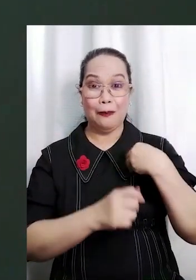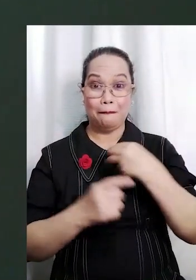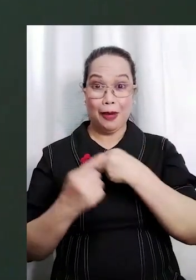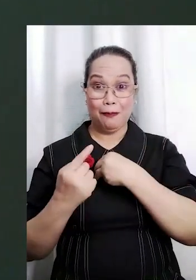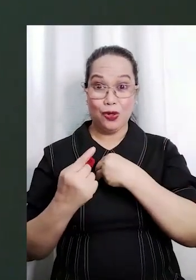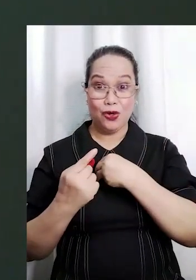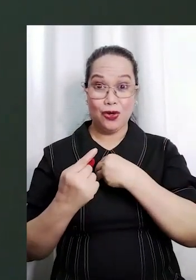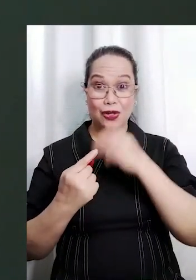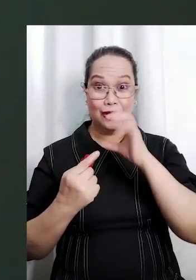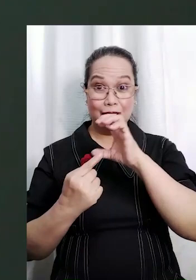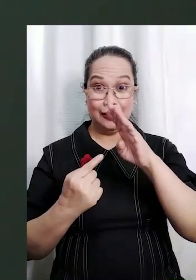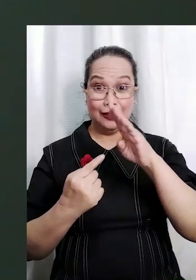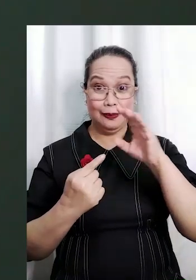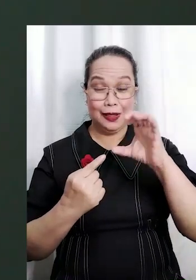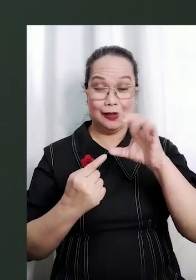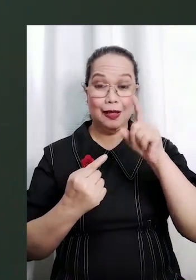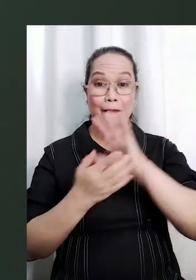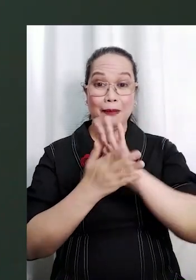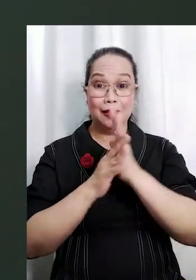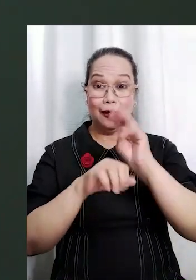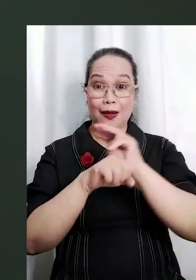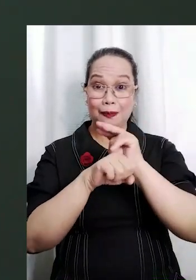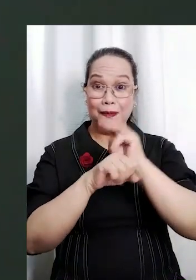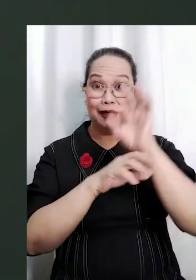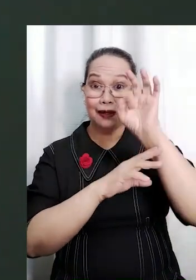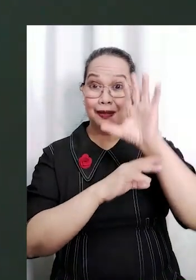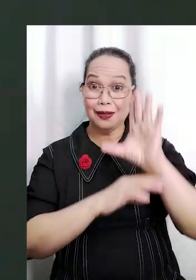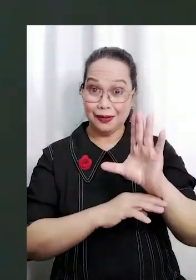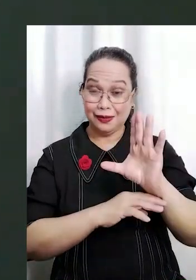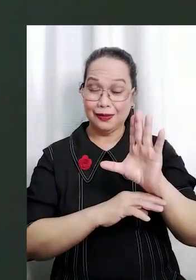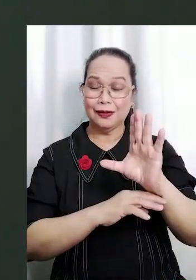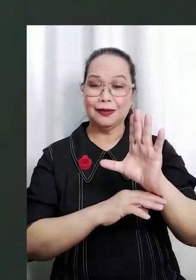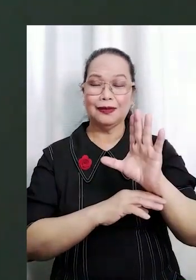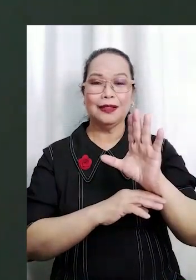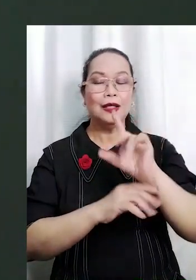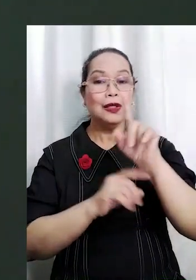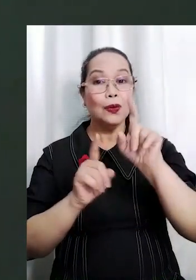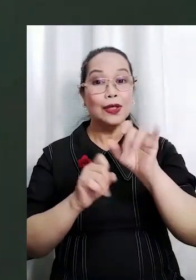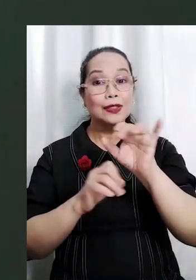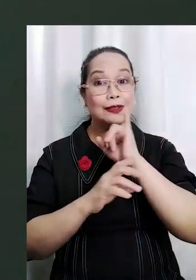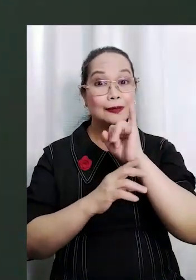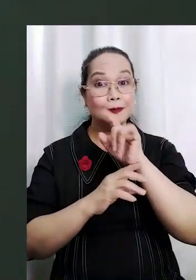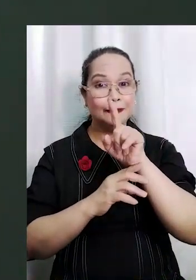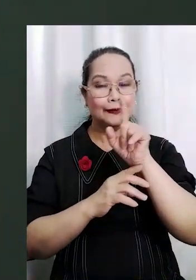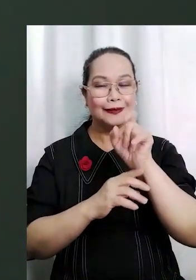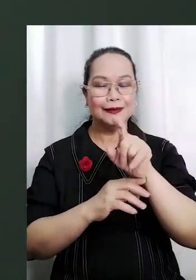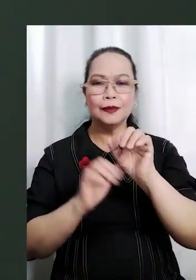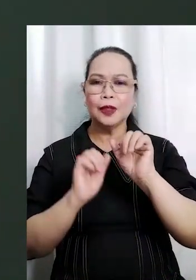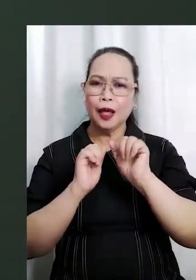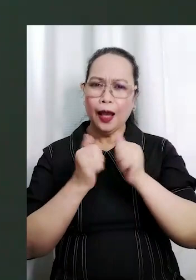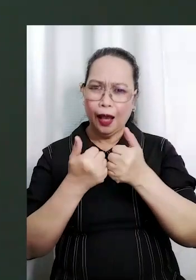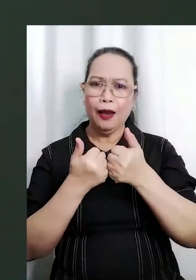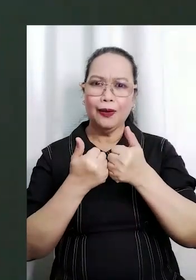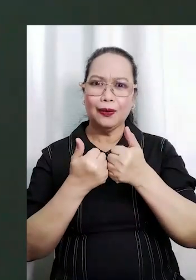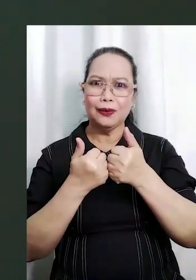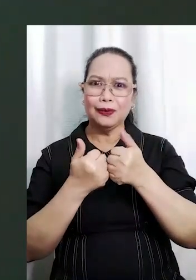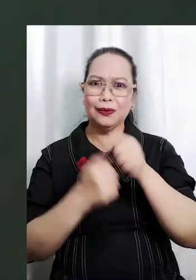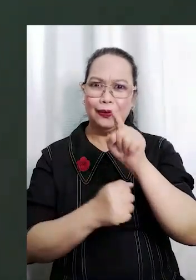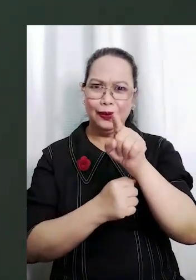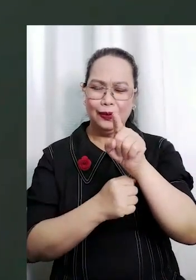member is a minister, the question I would like to pose for us is this. How do